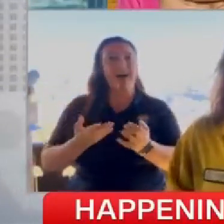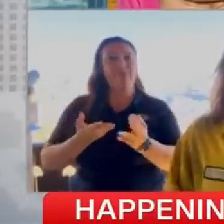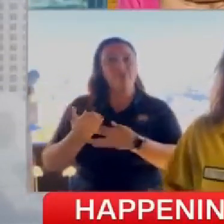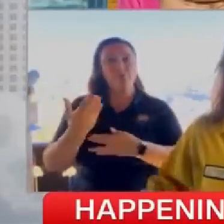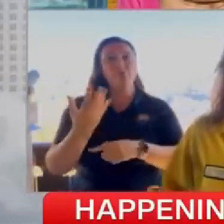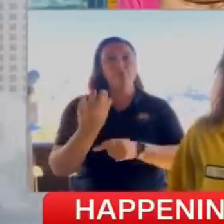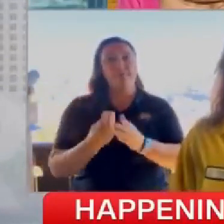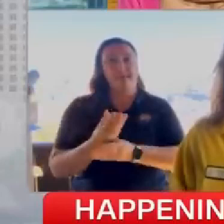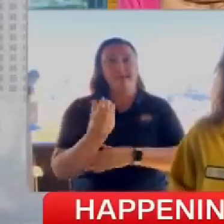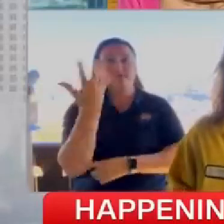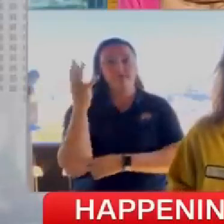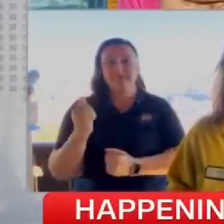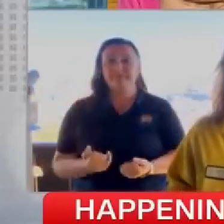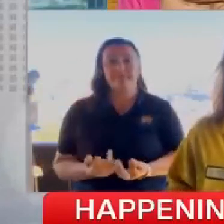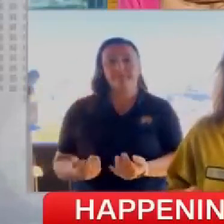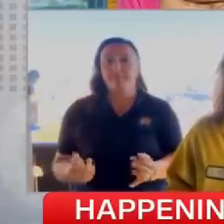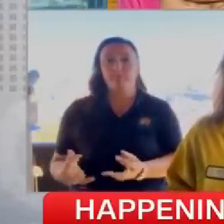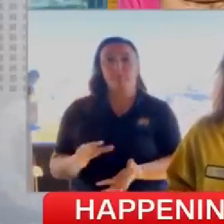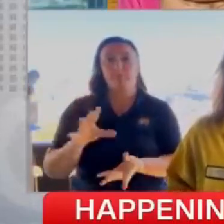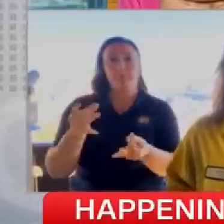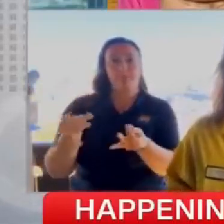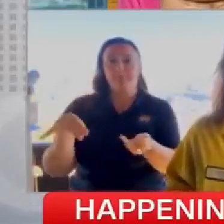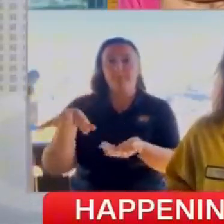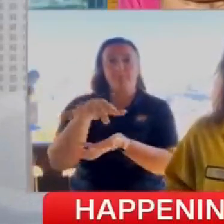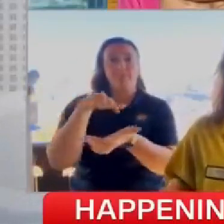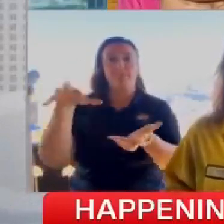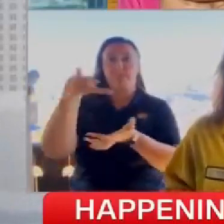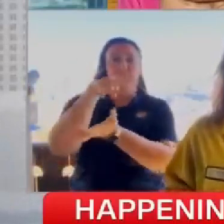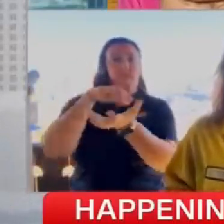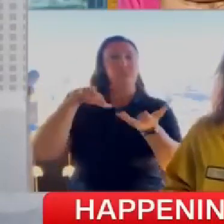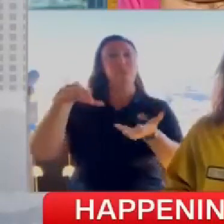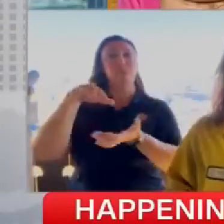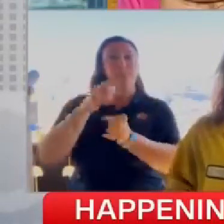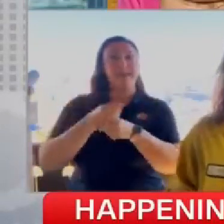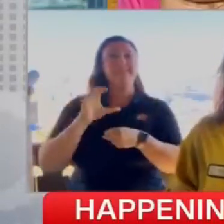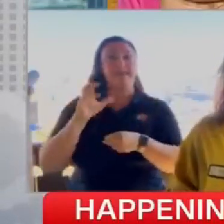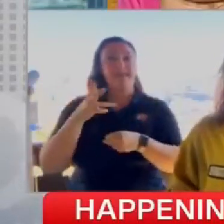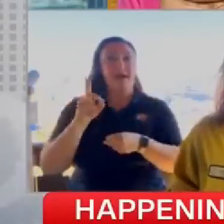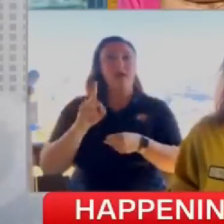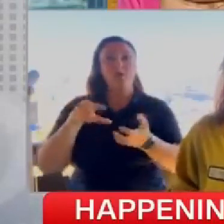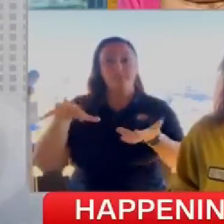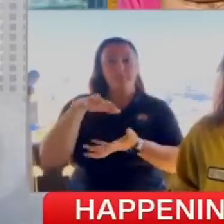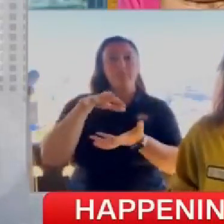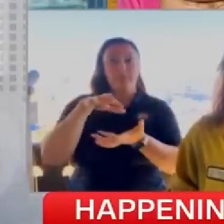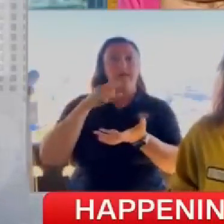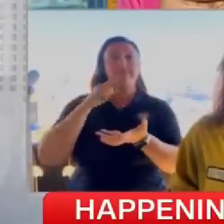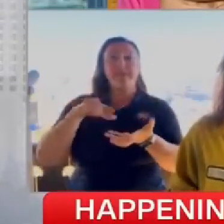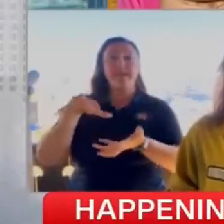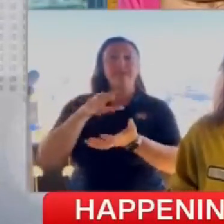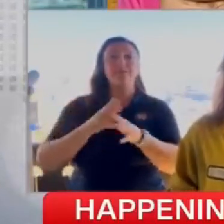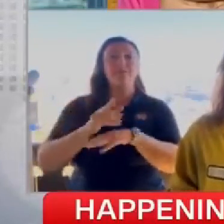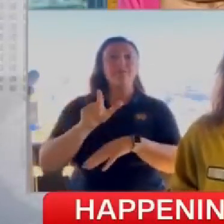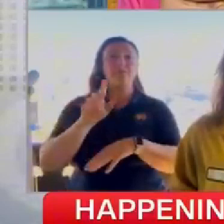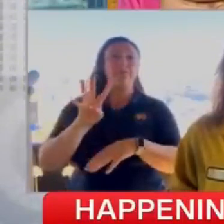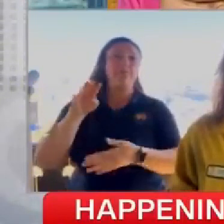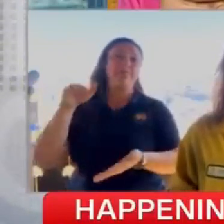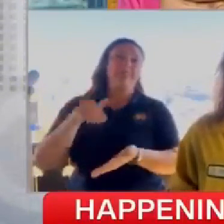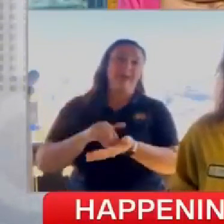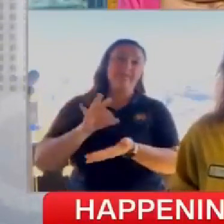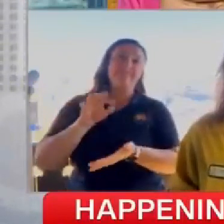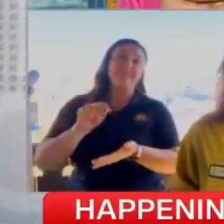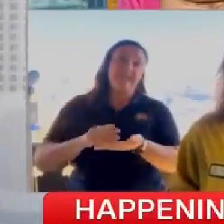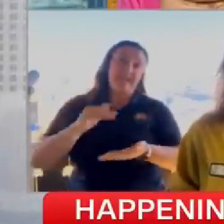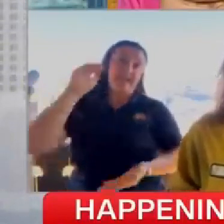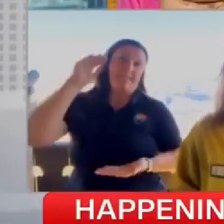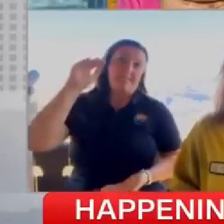vegetation, as that rises up off the fire, it forms this cloud. That cloud is over 24,000 feet